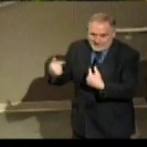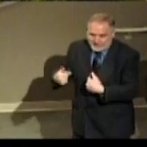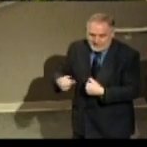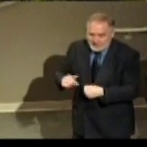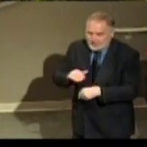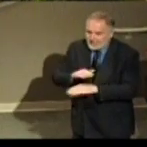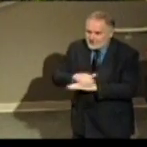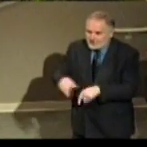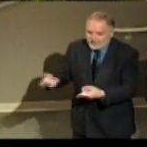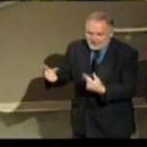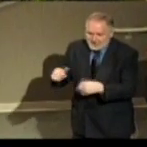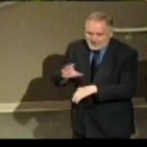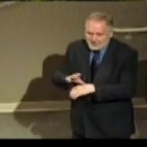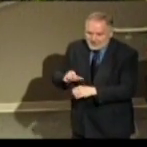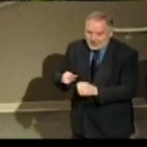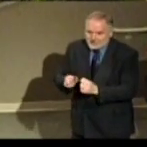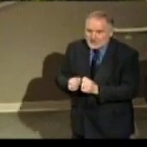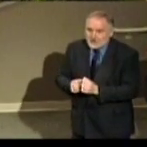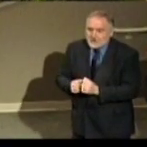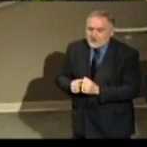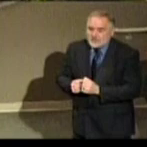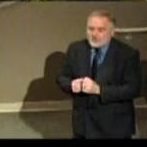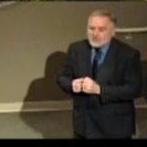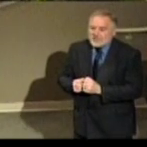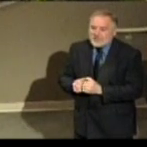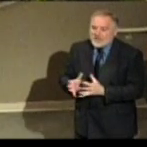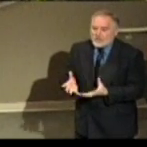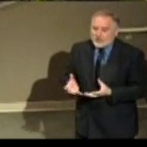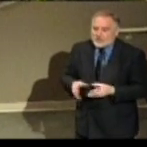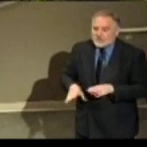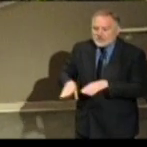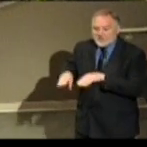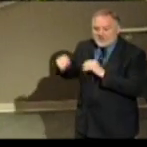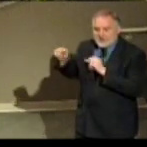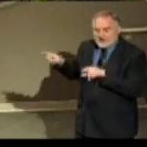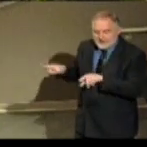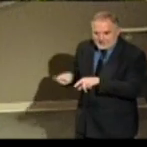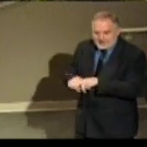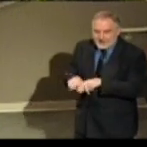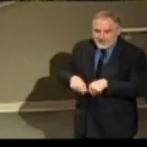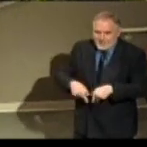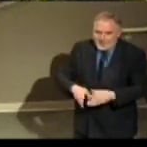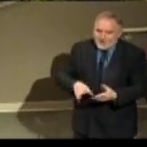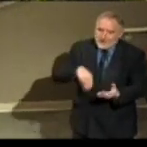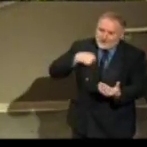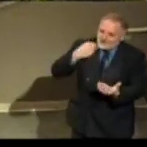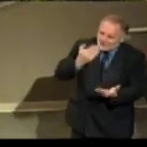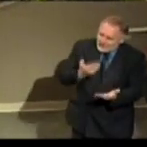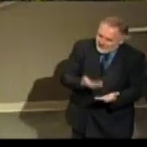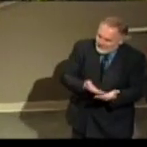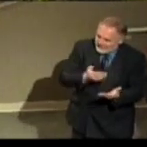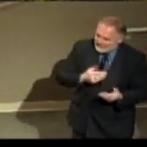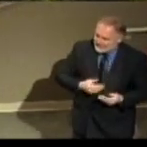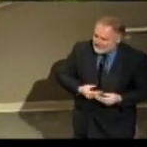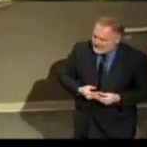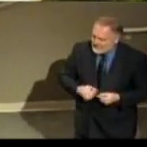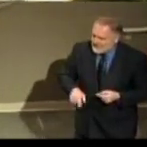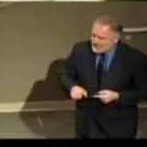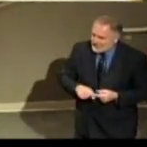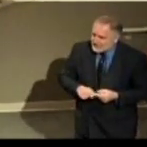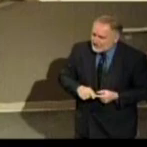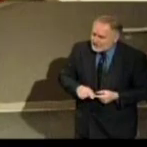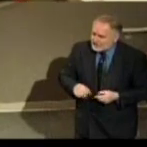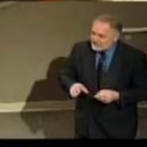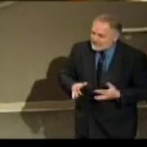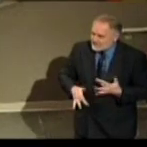to church with the thought of leaving the same as you've come. Because whenever we come in contact with the power of